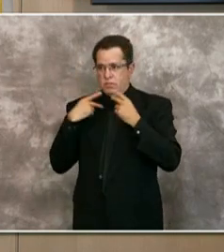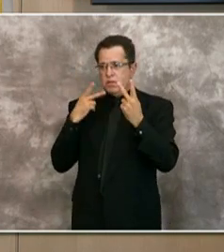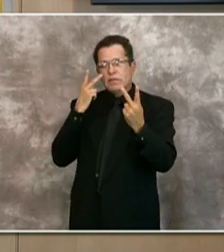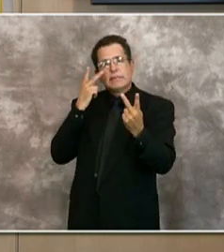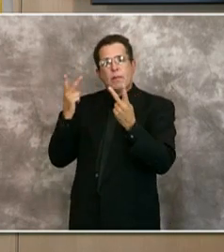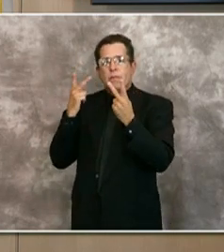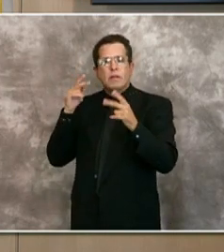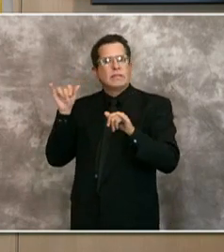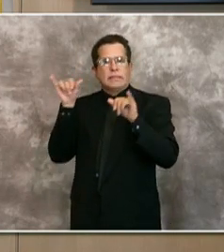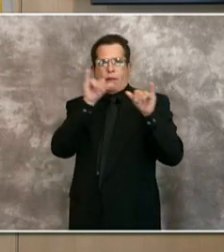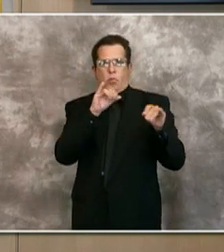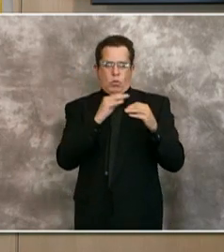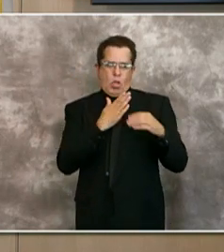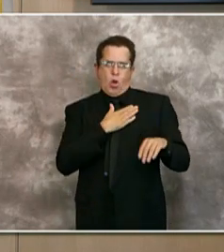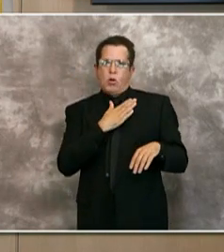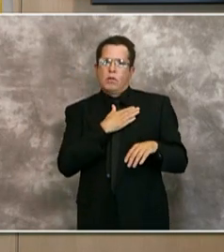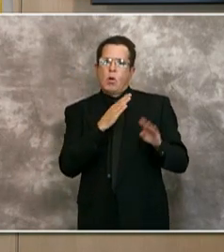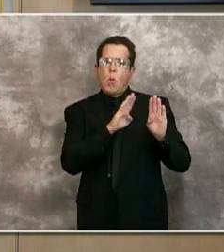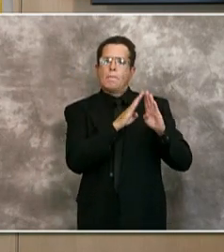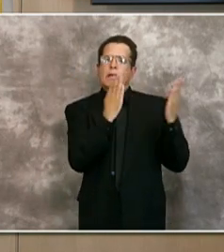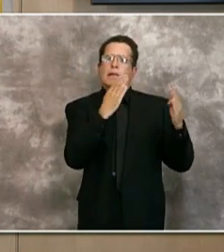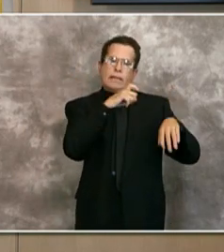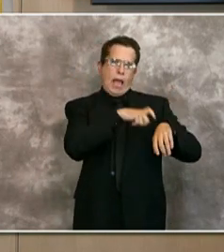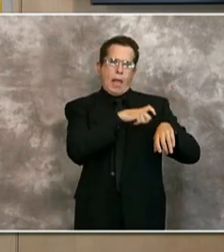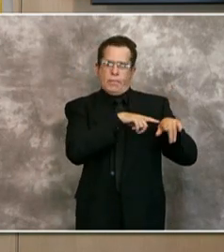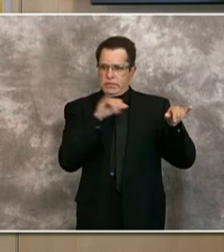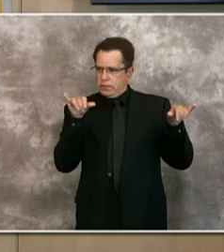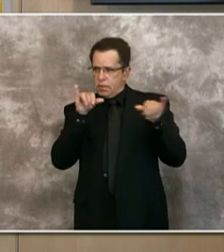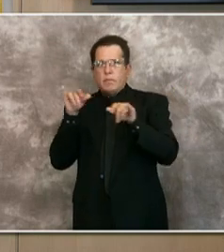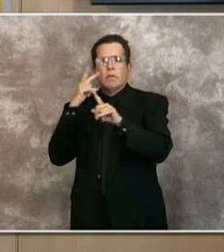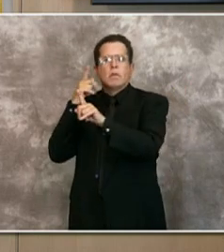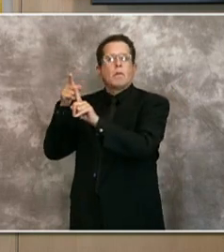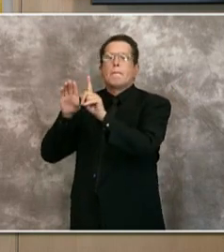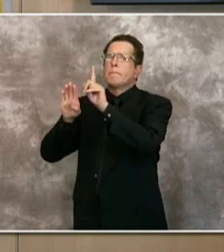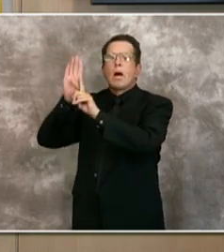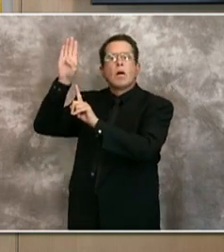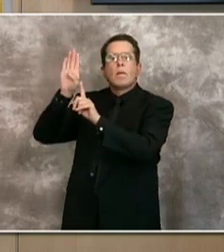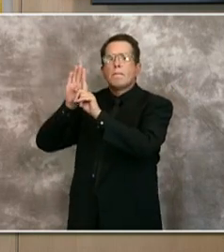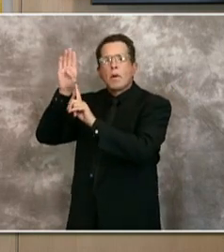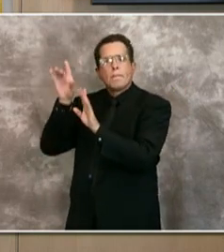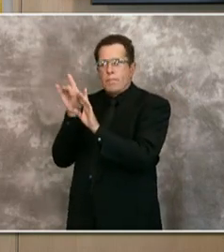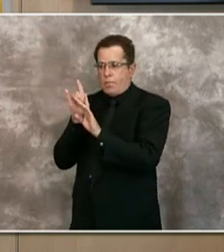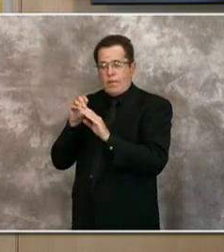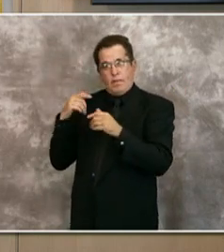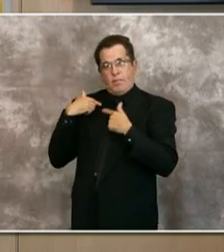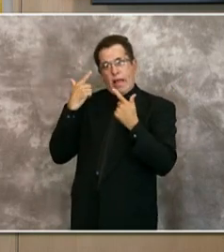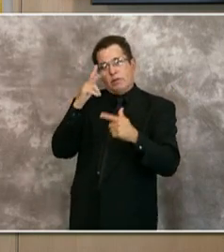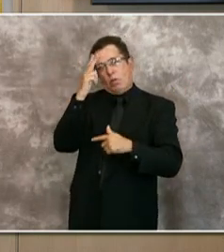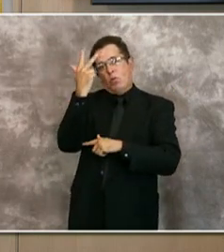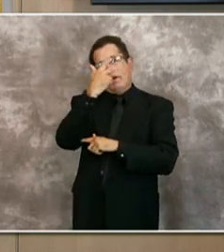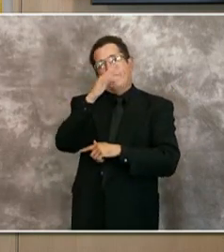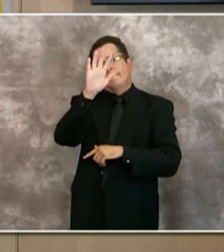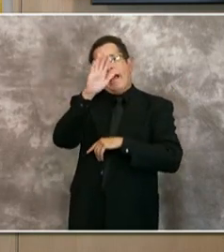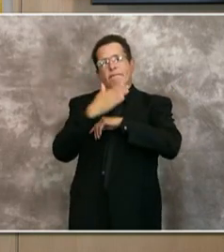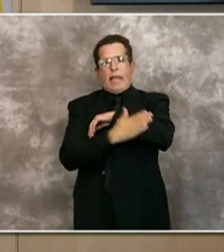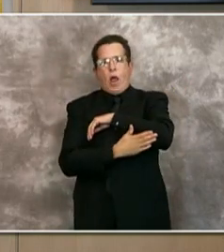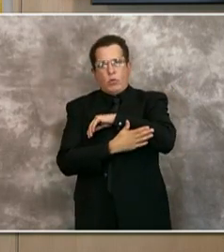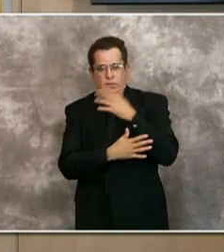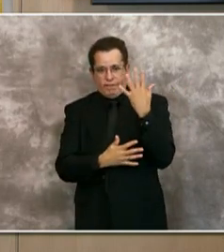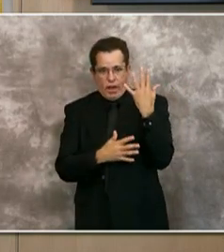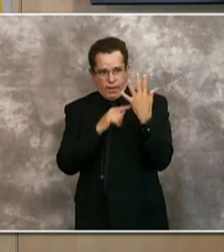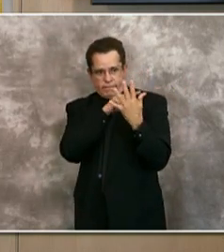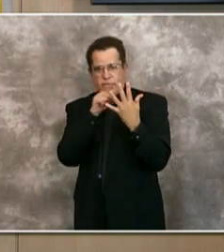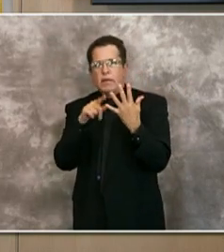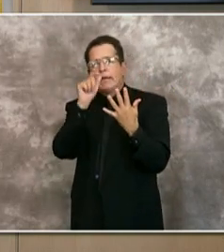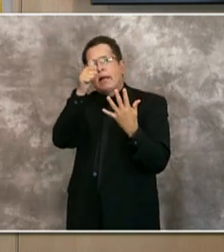were on similar timelines to us, that are seeing significant increases in cases. In the past 3 days, 5 counties across the state have experienced a more